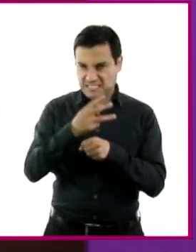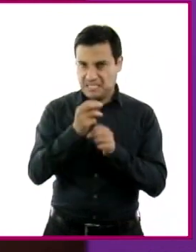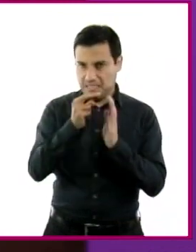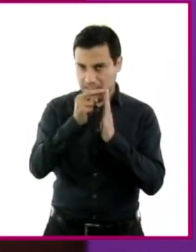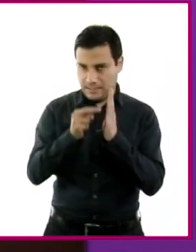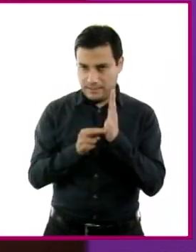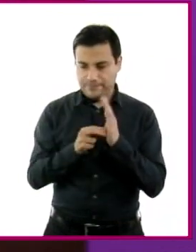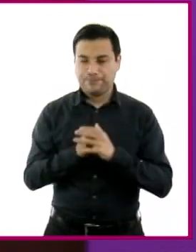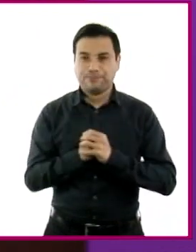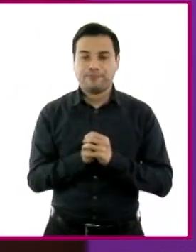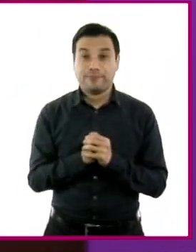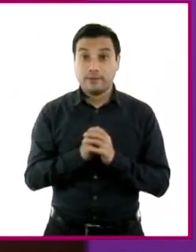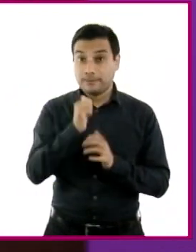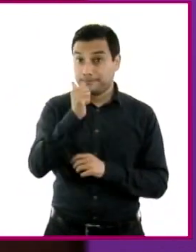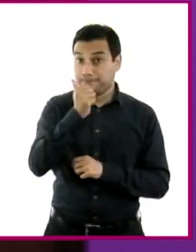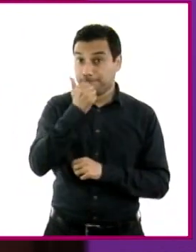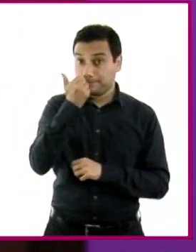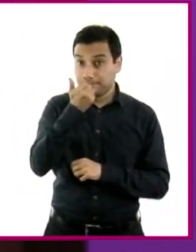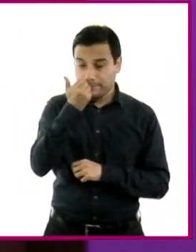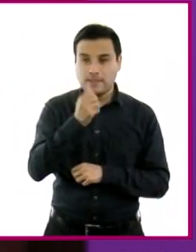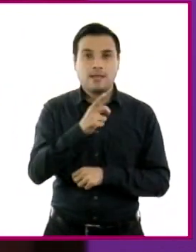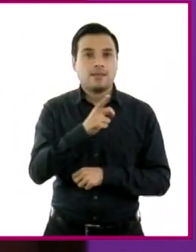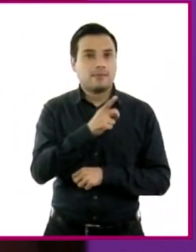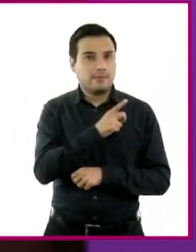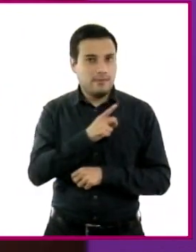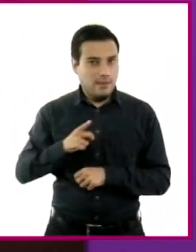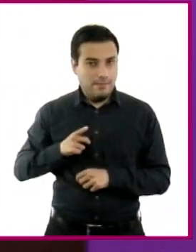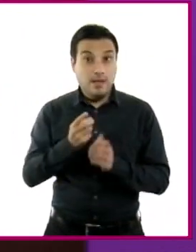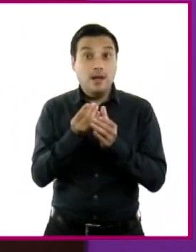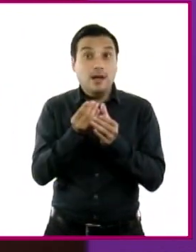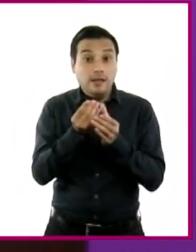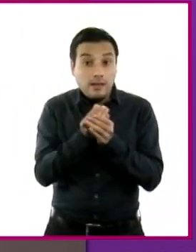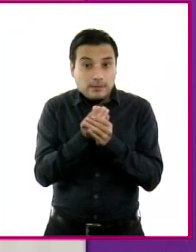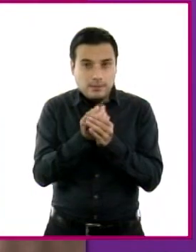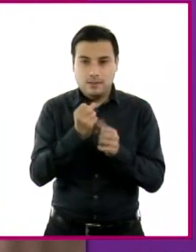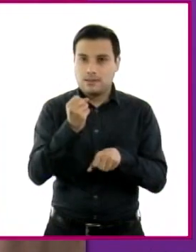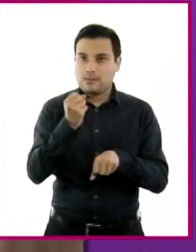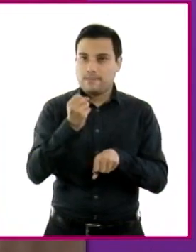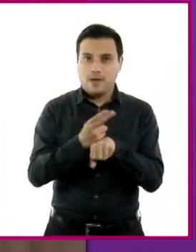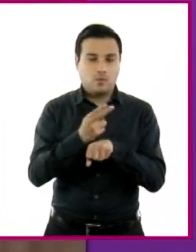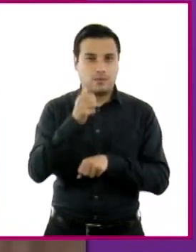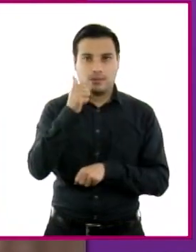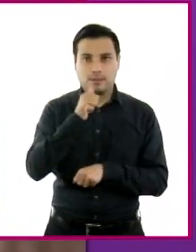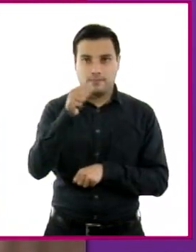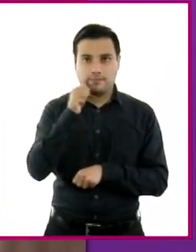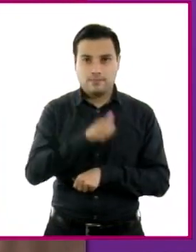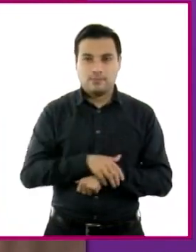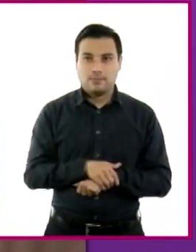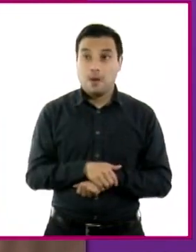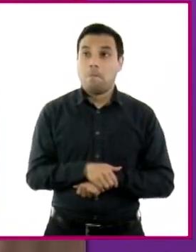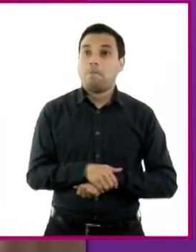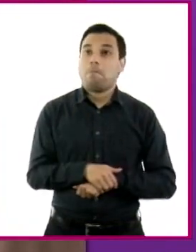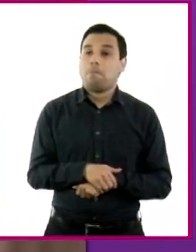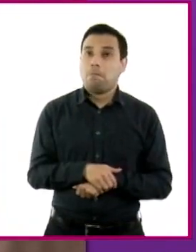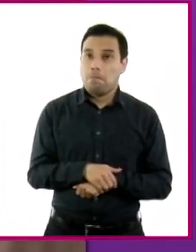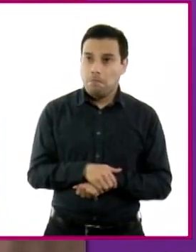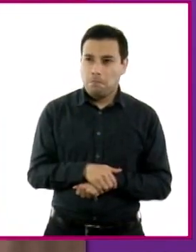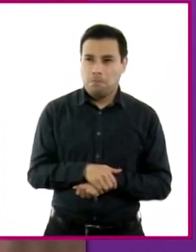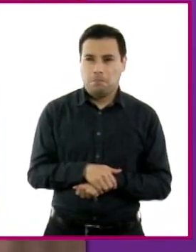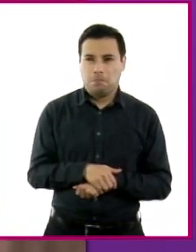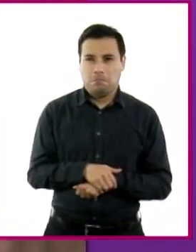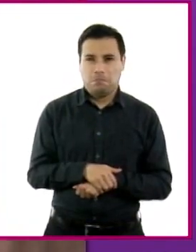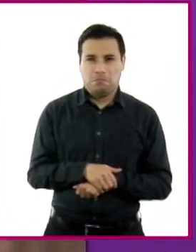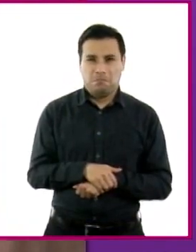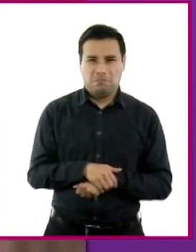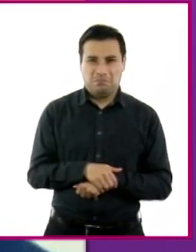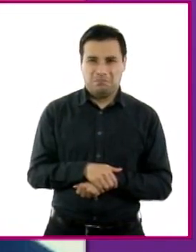be students must be on time for their classes. She has to be more creative